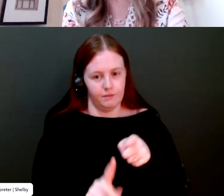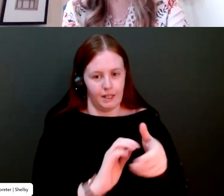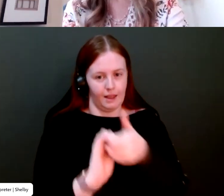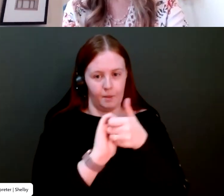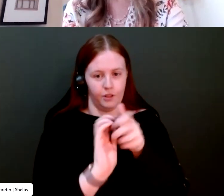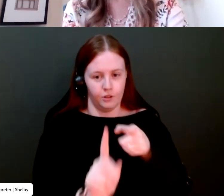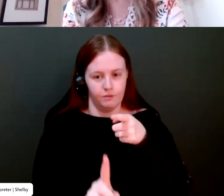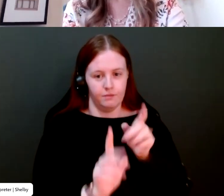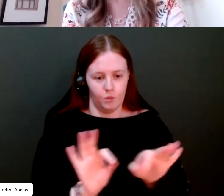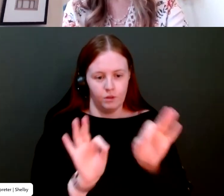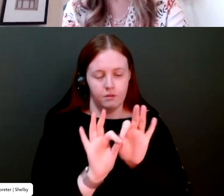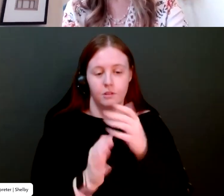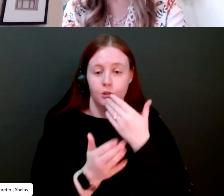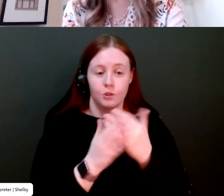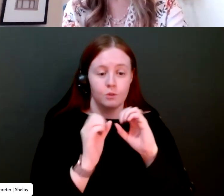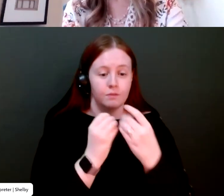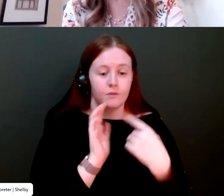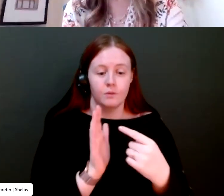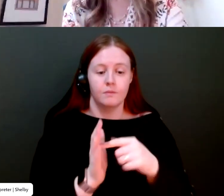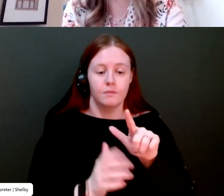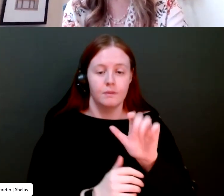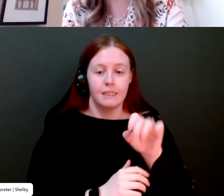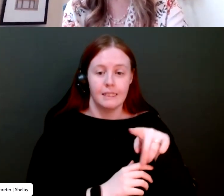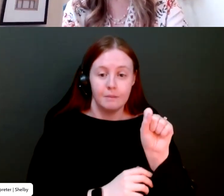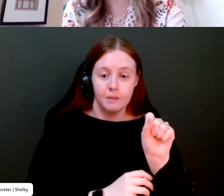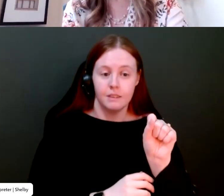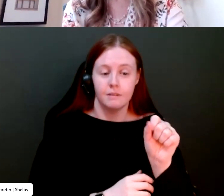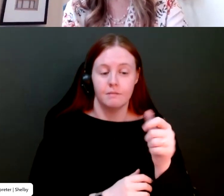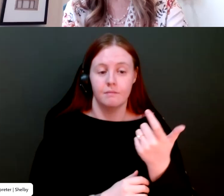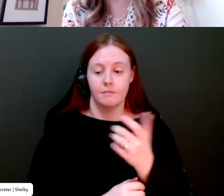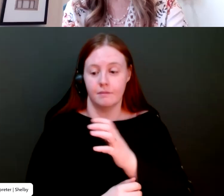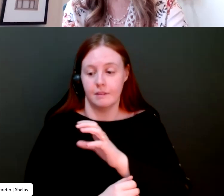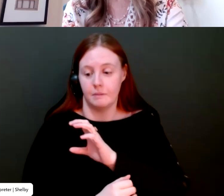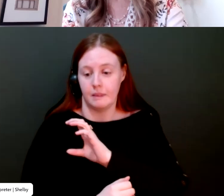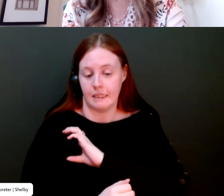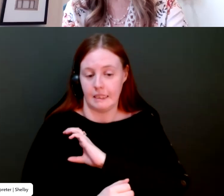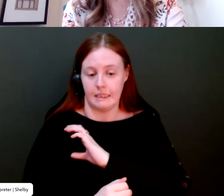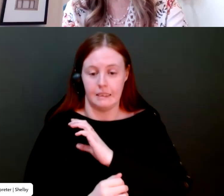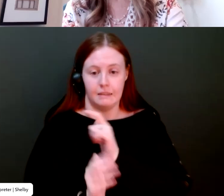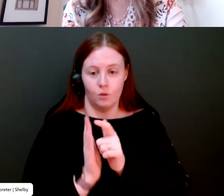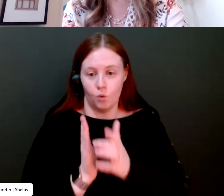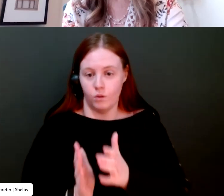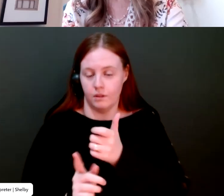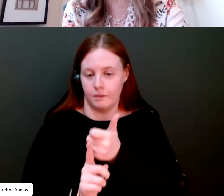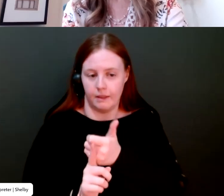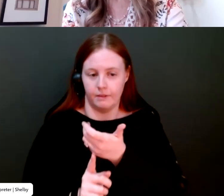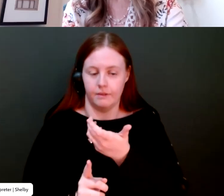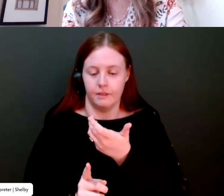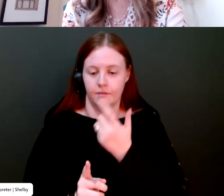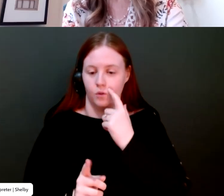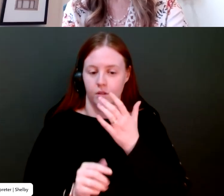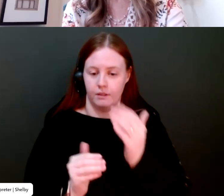are great organizations like LEAPS, where it's law enforcement professionals working together to enhance their understanding and practices